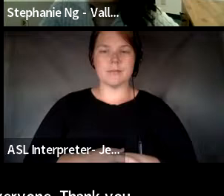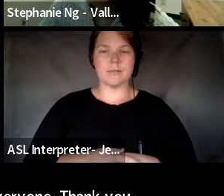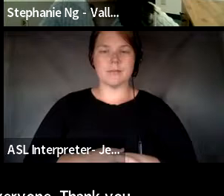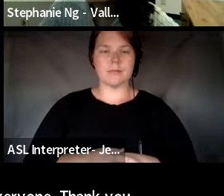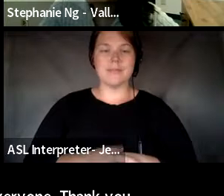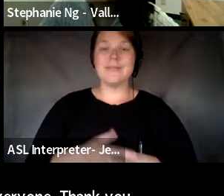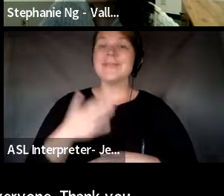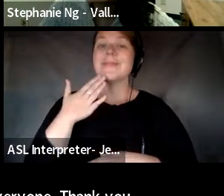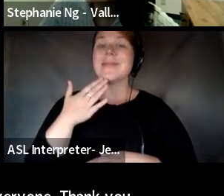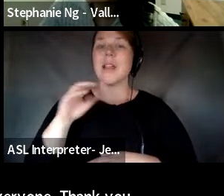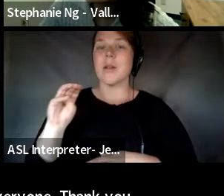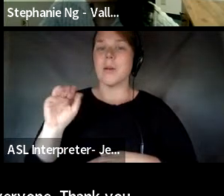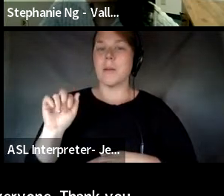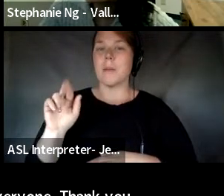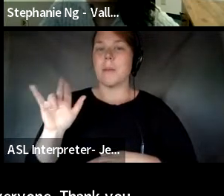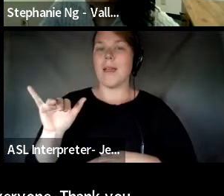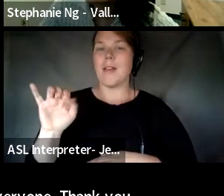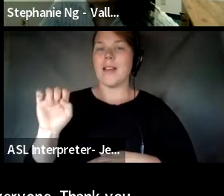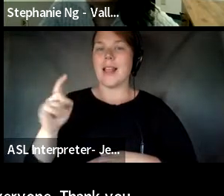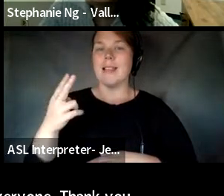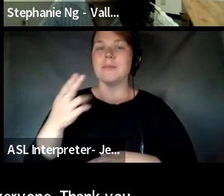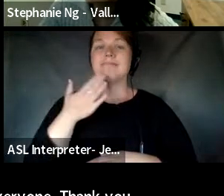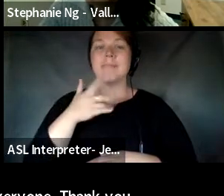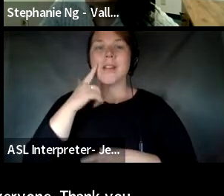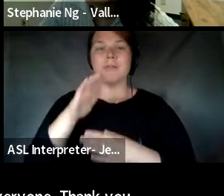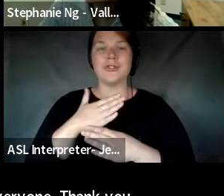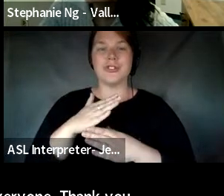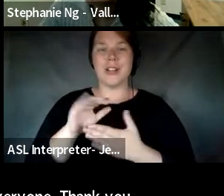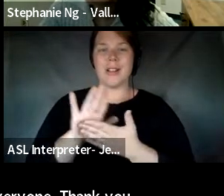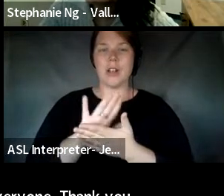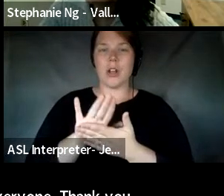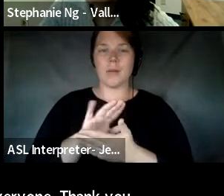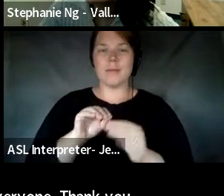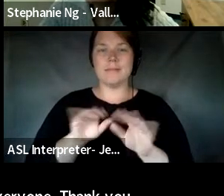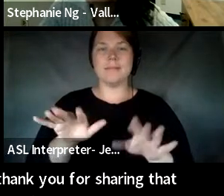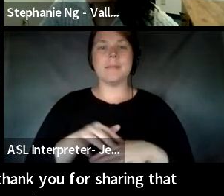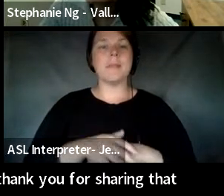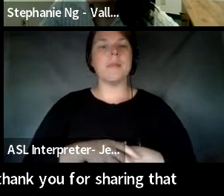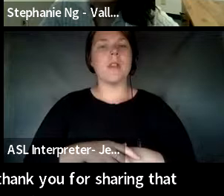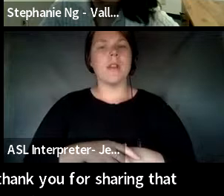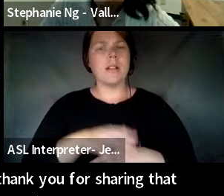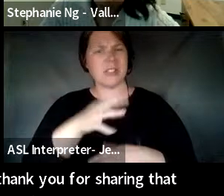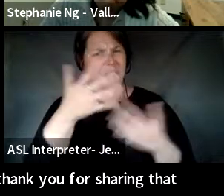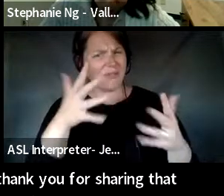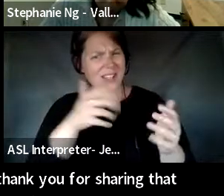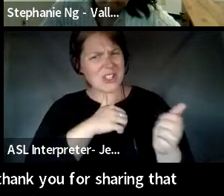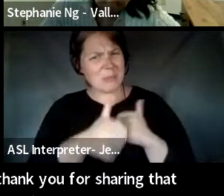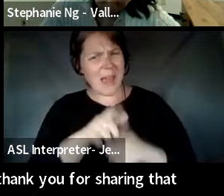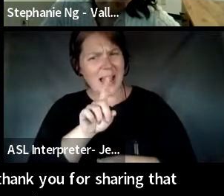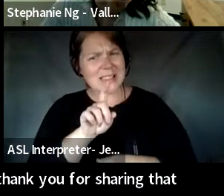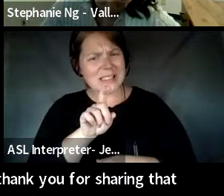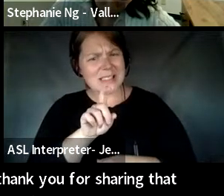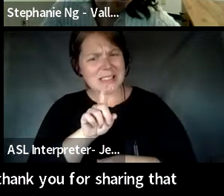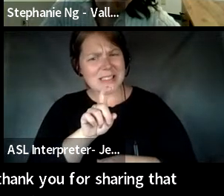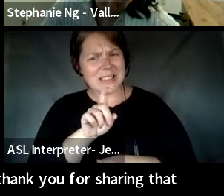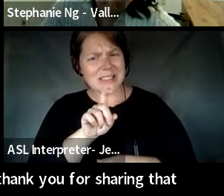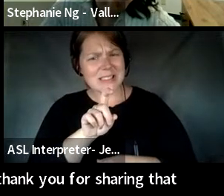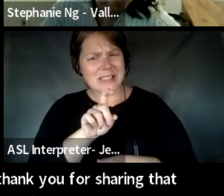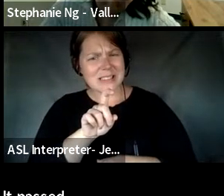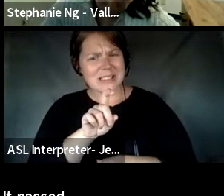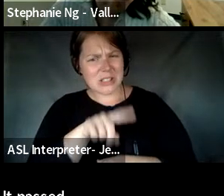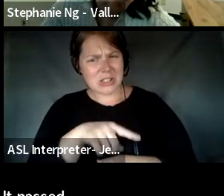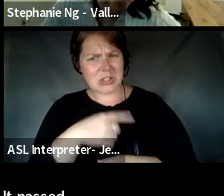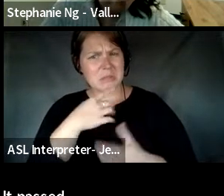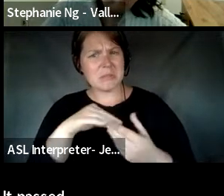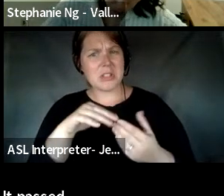Thank you, Mary Elizabeth, and thank you for sharing that document. So Mary, it passed? Is that what I'm